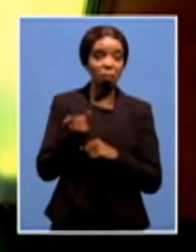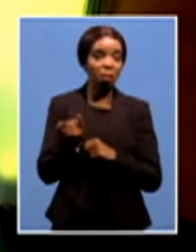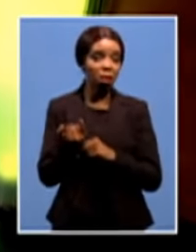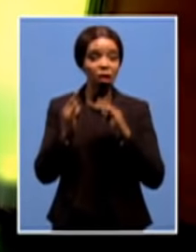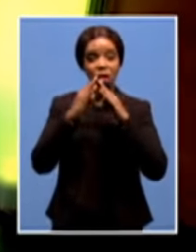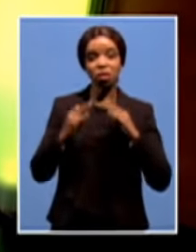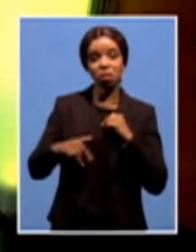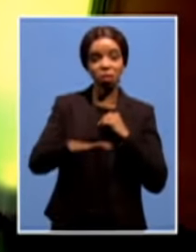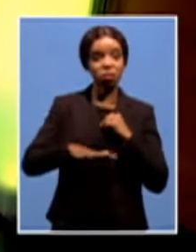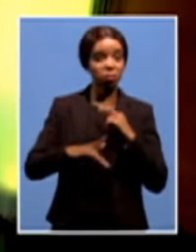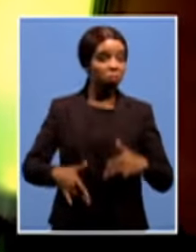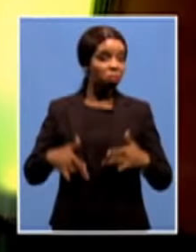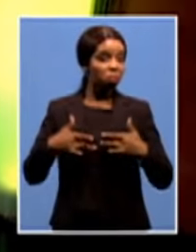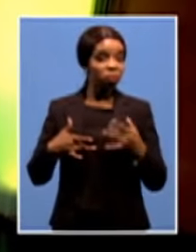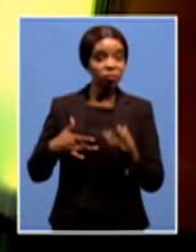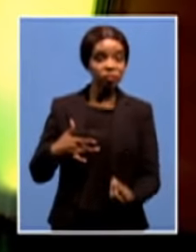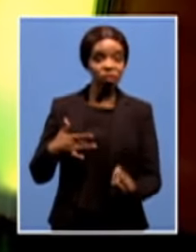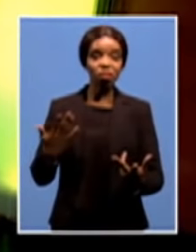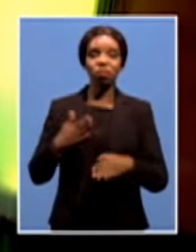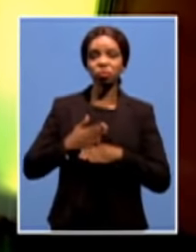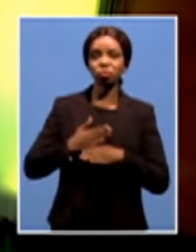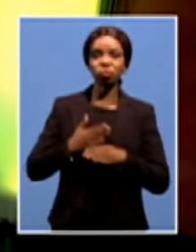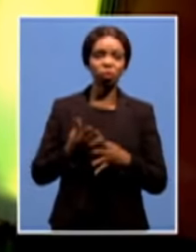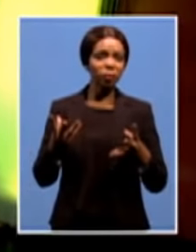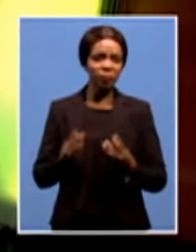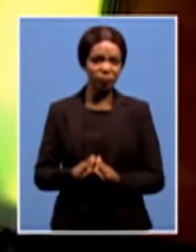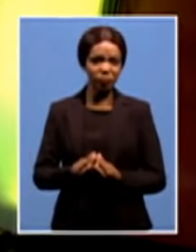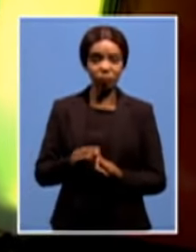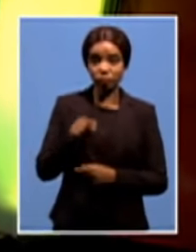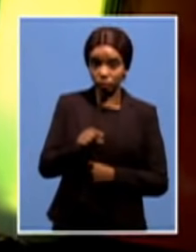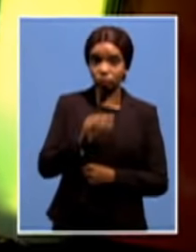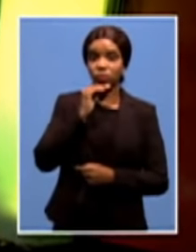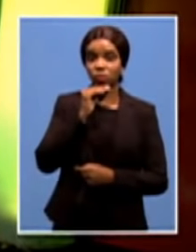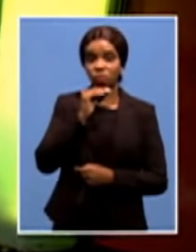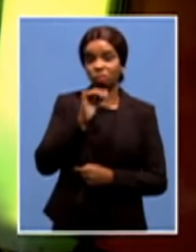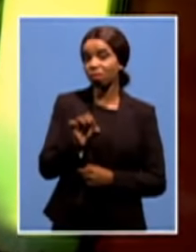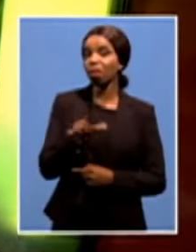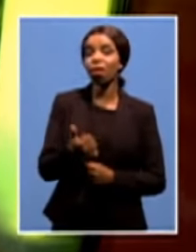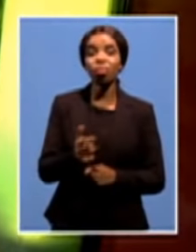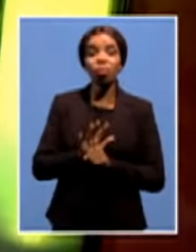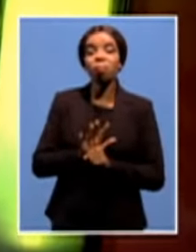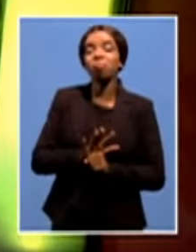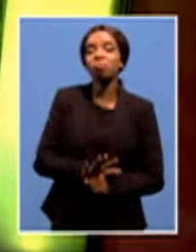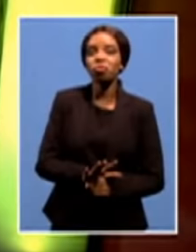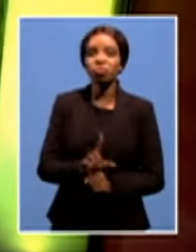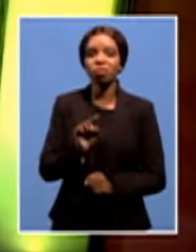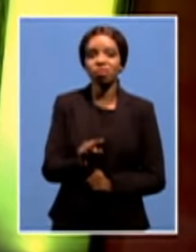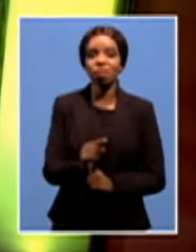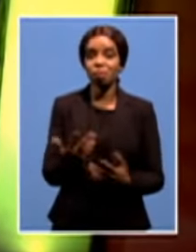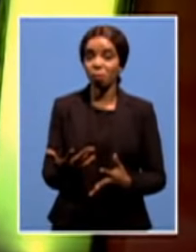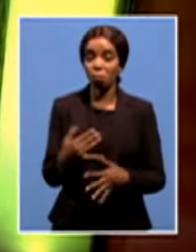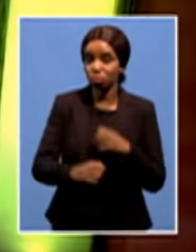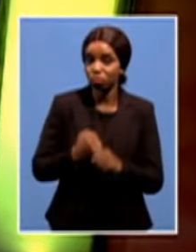shelter, providing food. Often jobs are scarce. Is this yet another burden, another pressure on